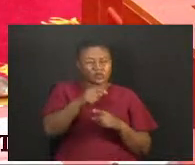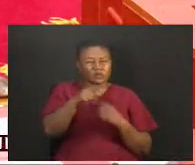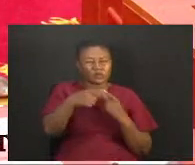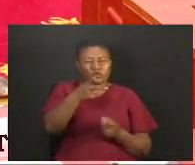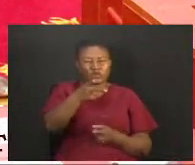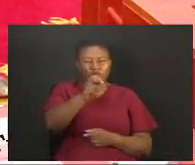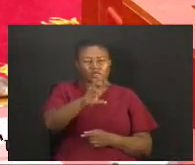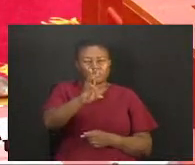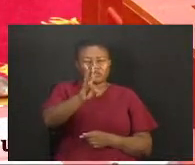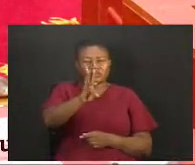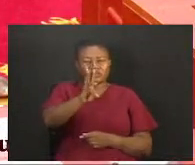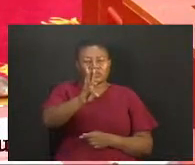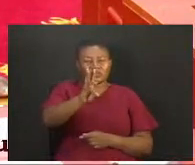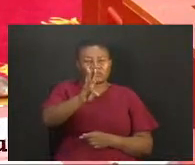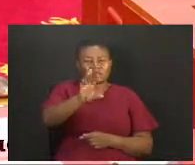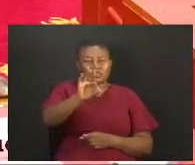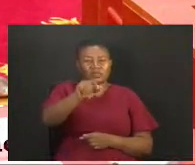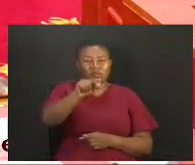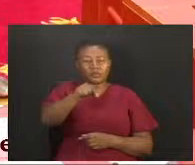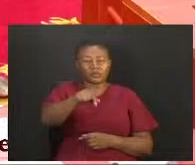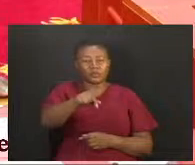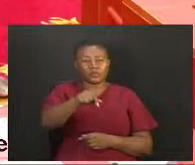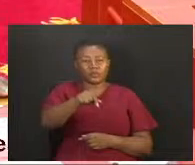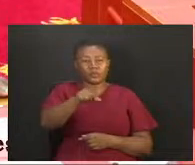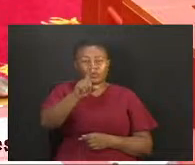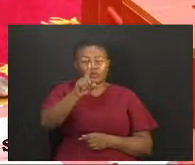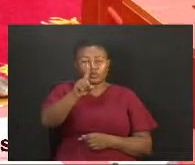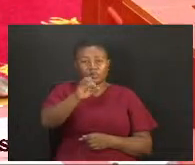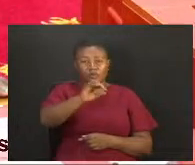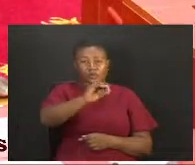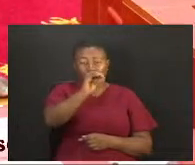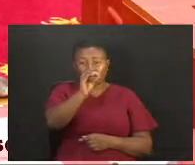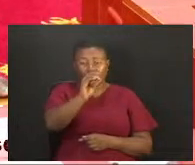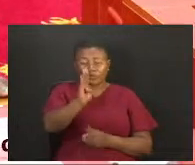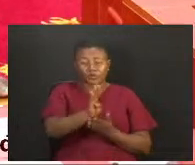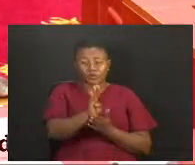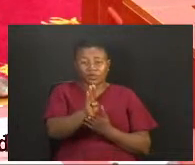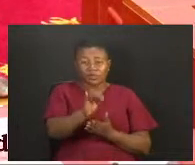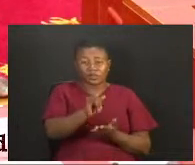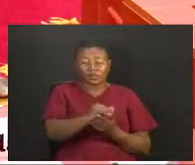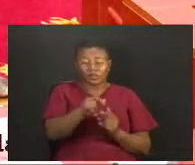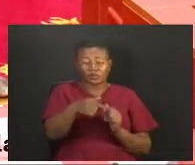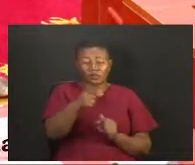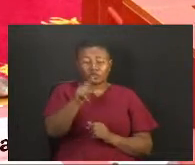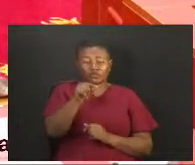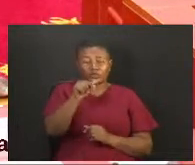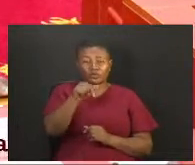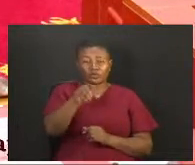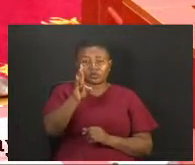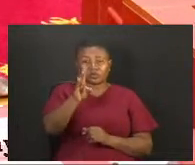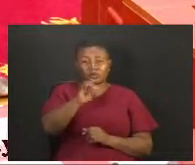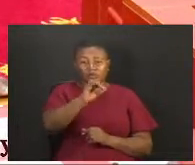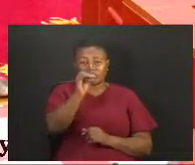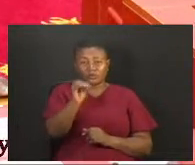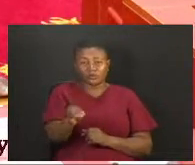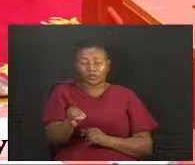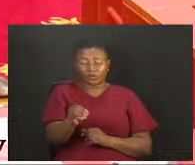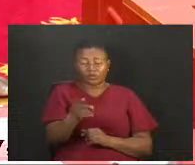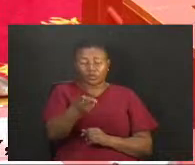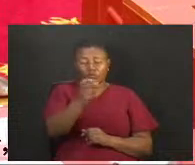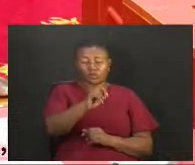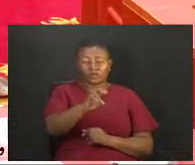269.1 billion, representing 20.7% of GDP, down from